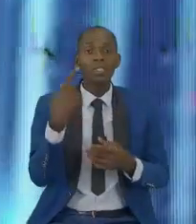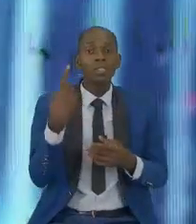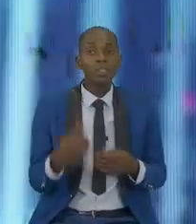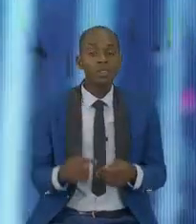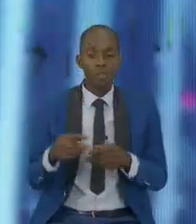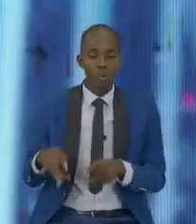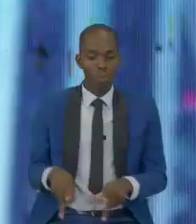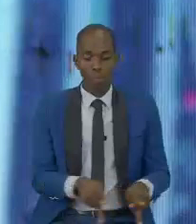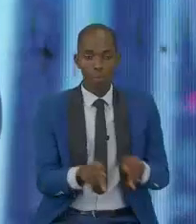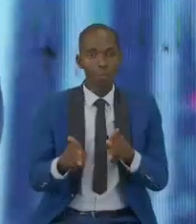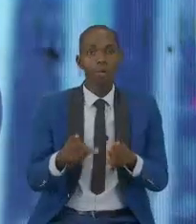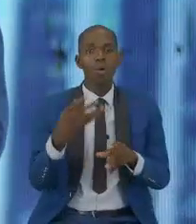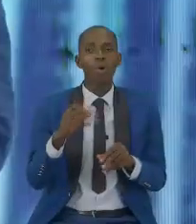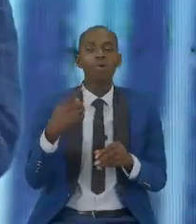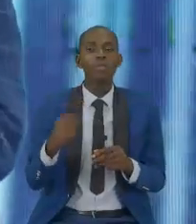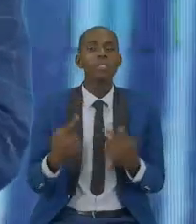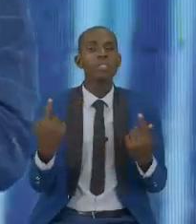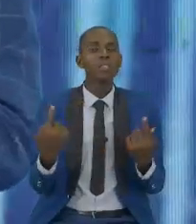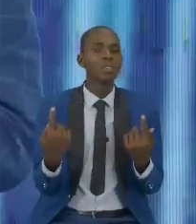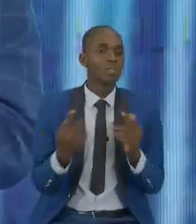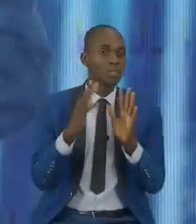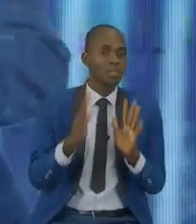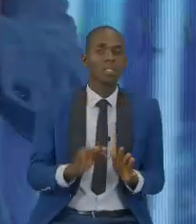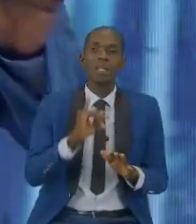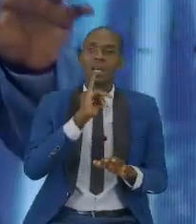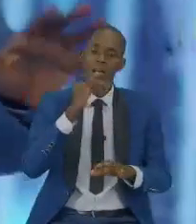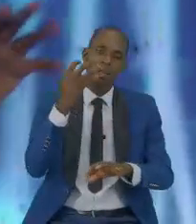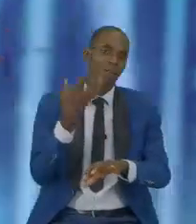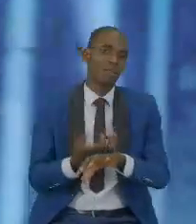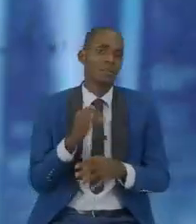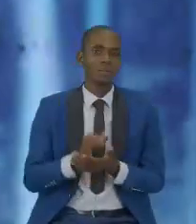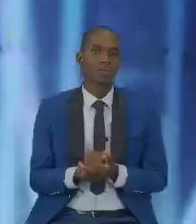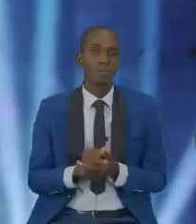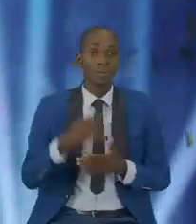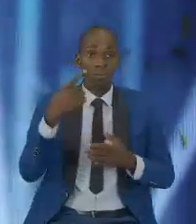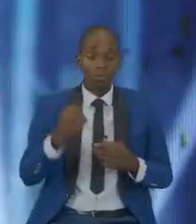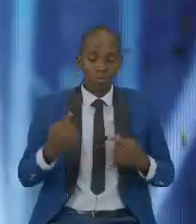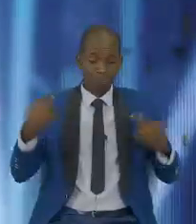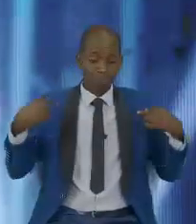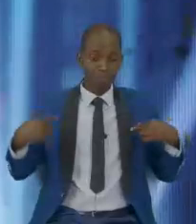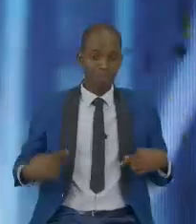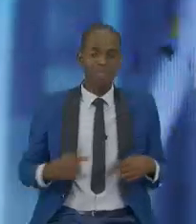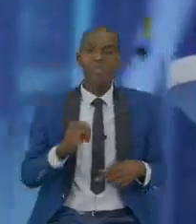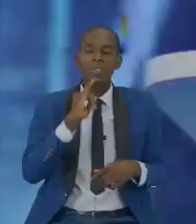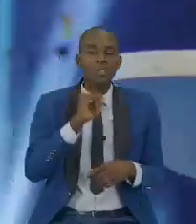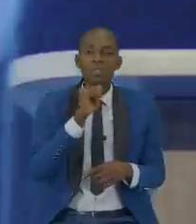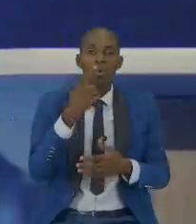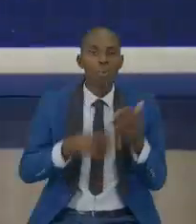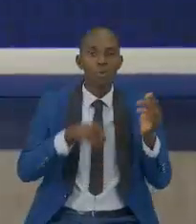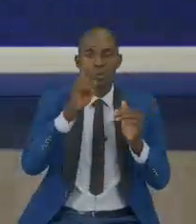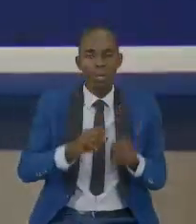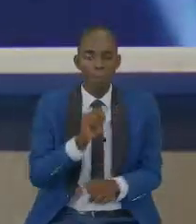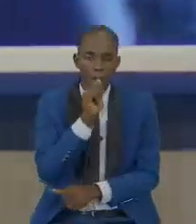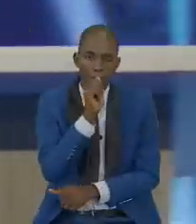the transgressor is hard. The affliction is unbearable. And then he